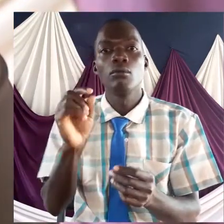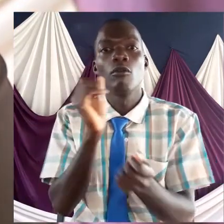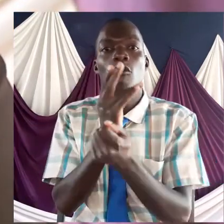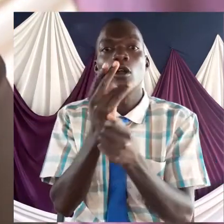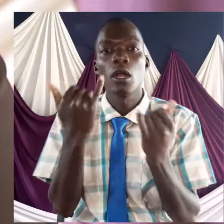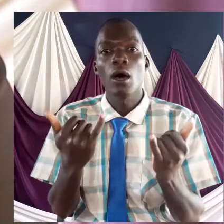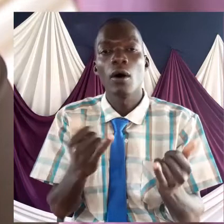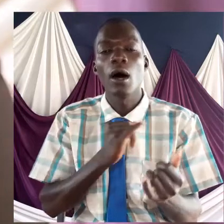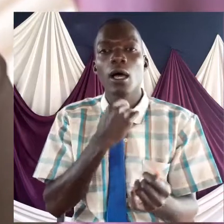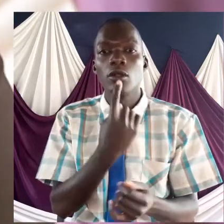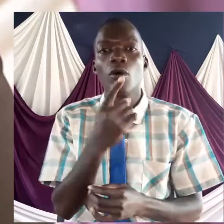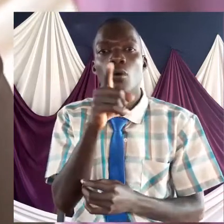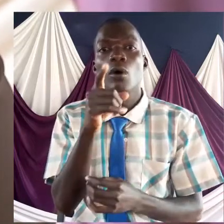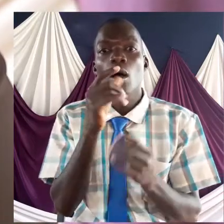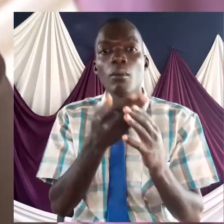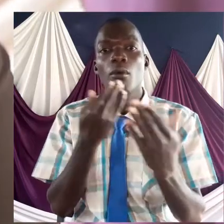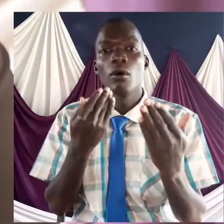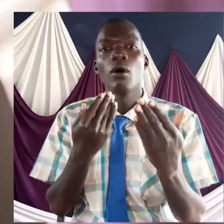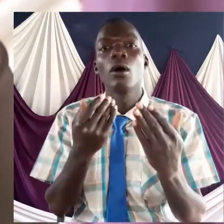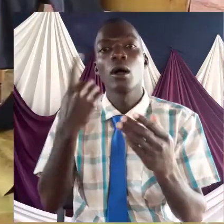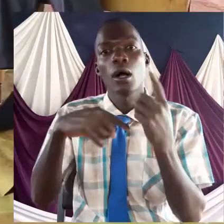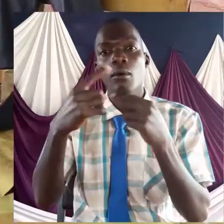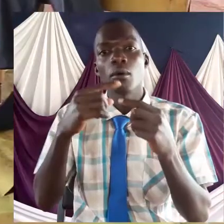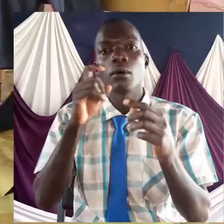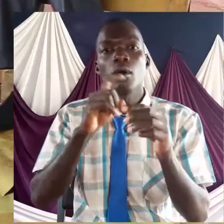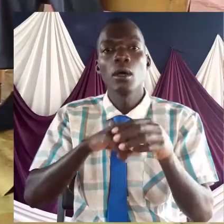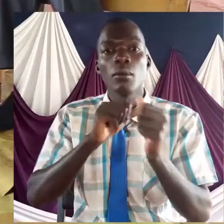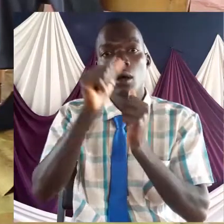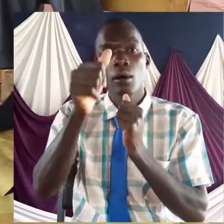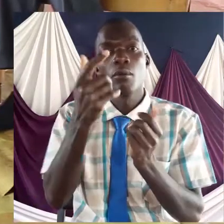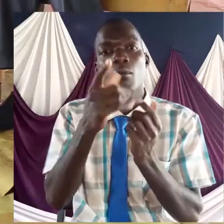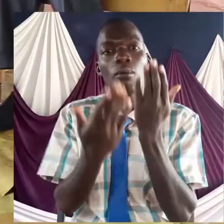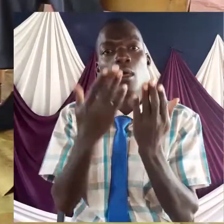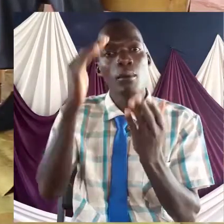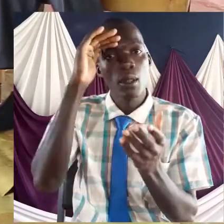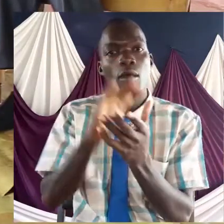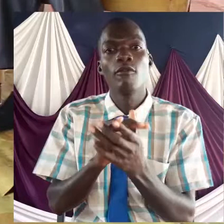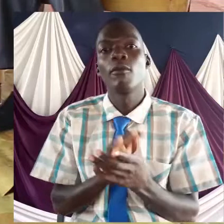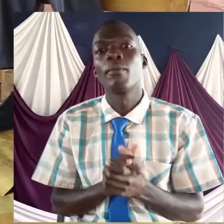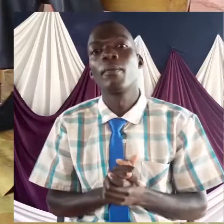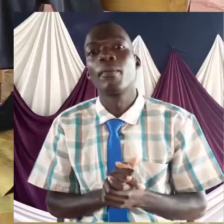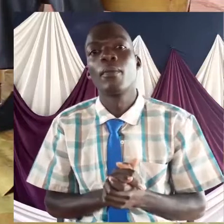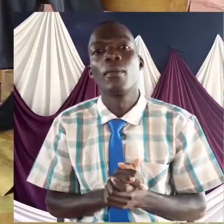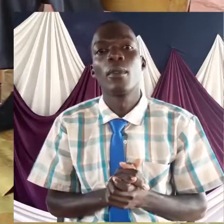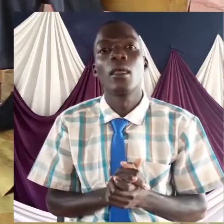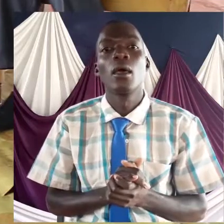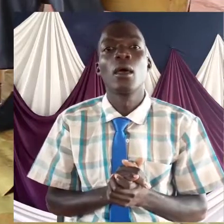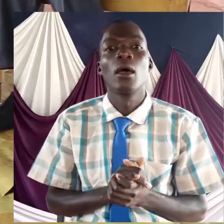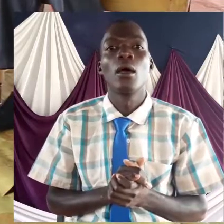you before it comes, yes. that when it does come to pass, mm-hmm. you may believe." Mm-hmm. Thank